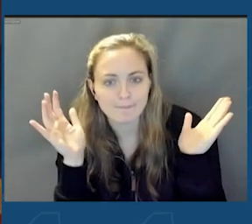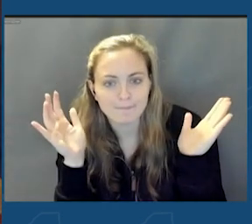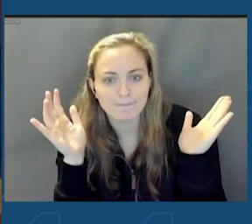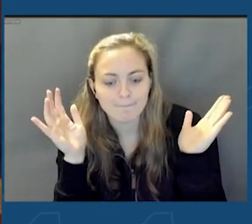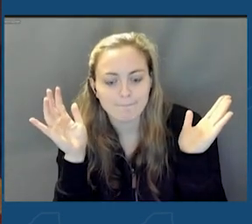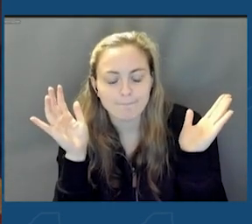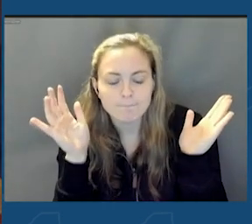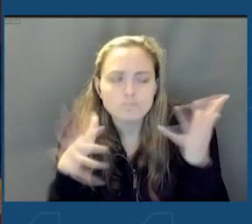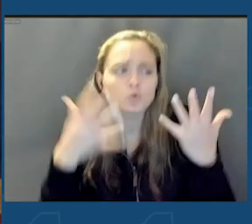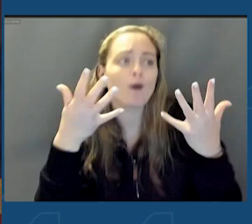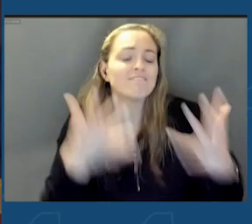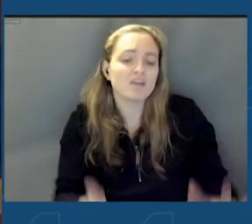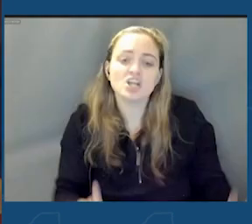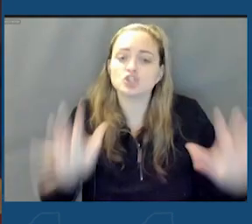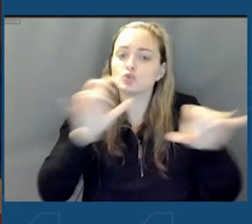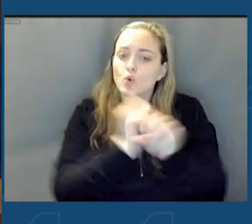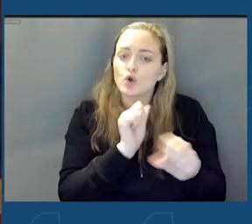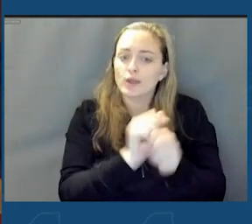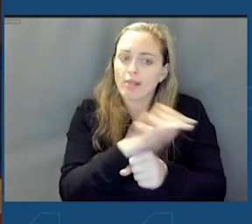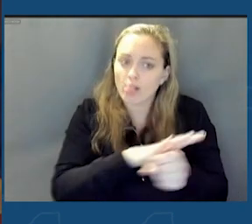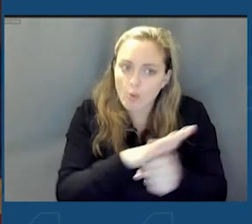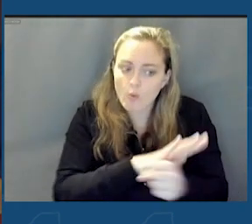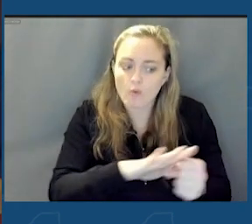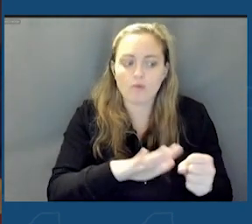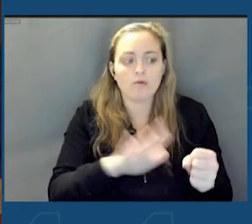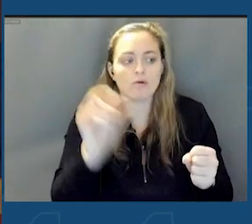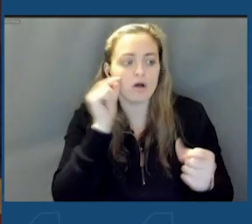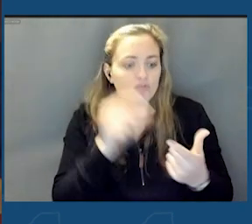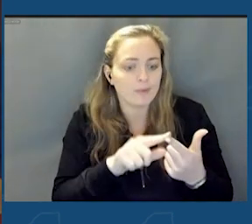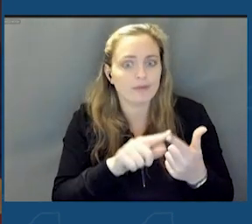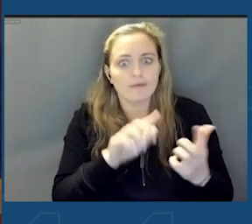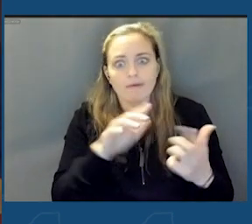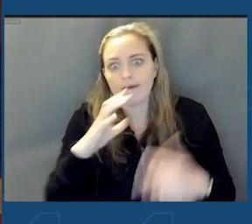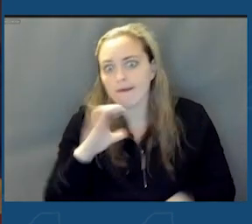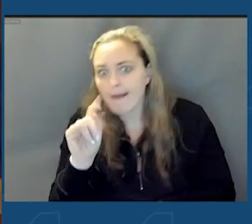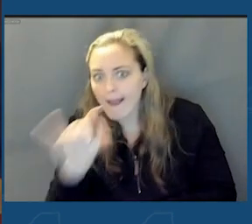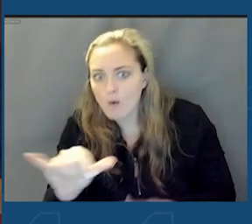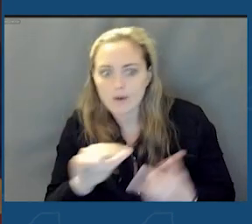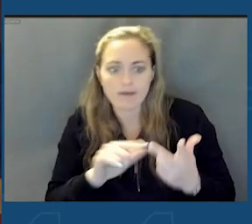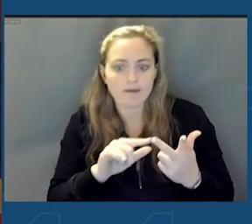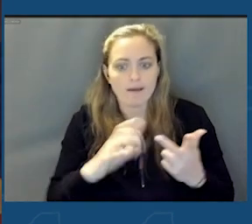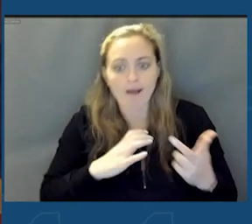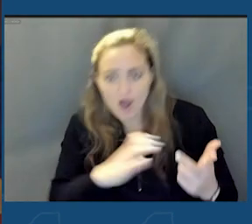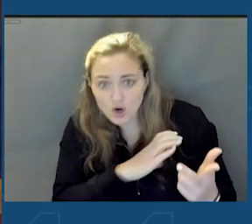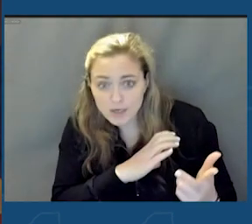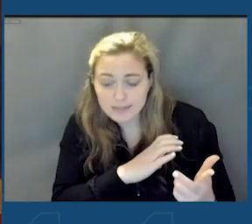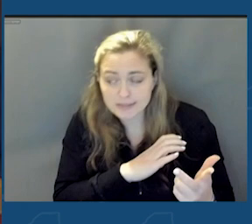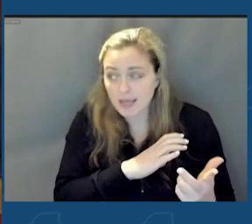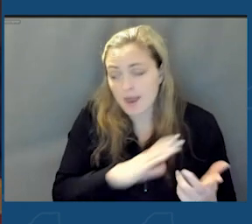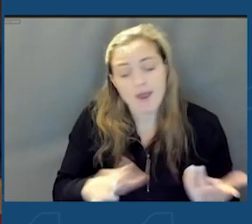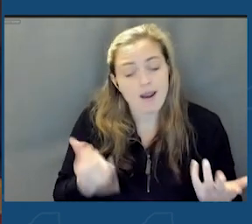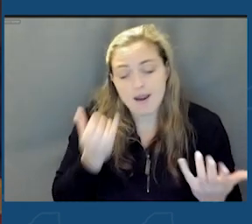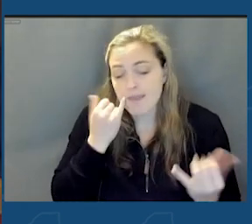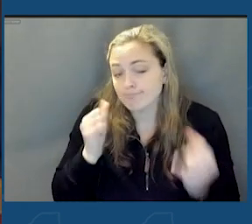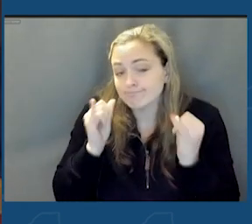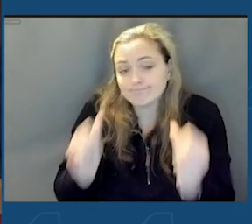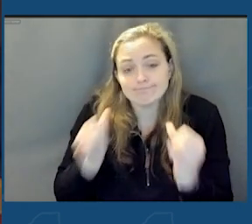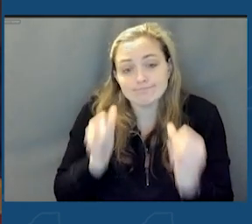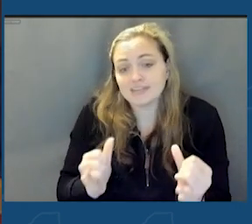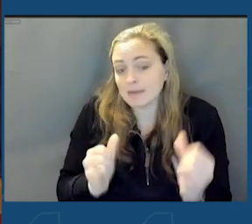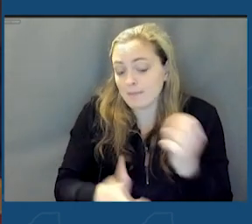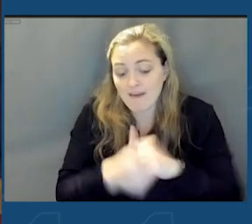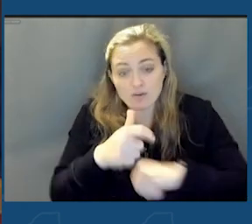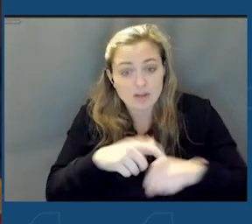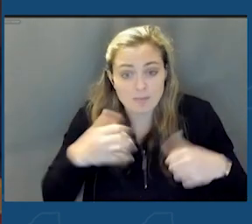local government, county government, Congress, and I admire you because I would do the same. I would not miss that opportunity